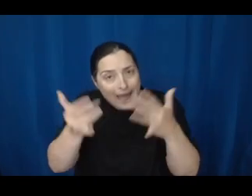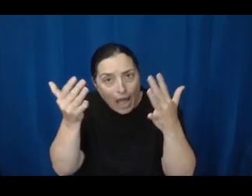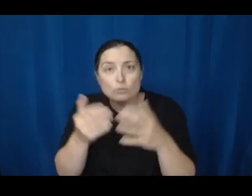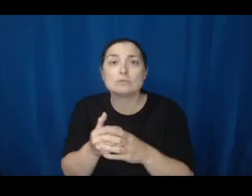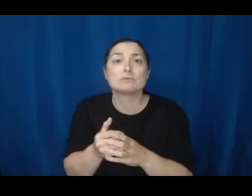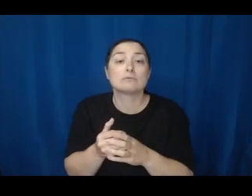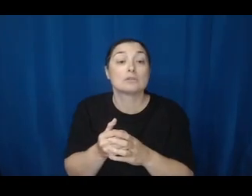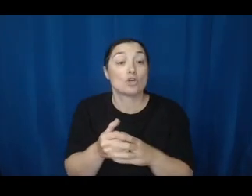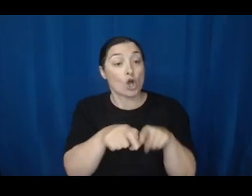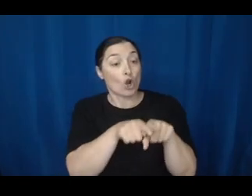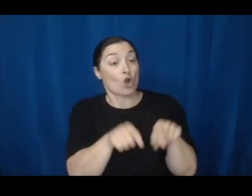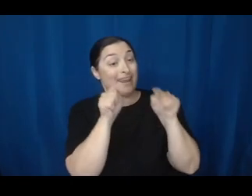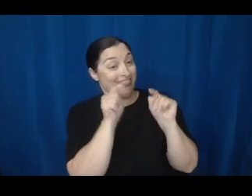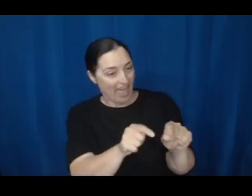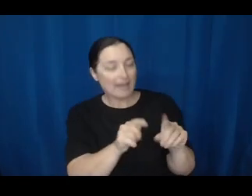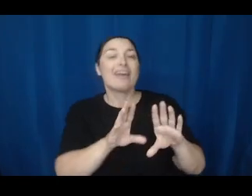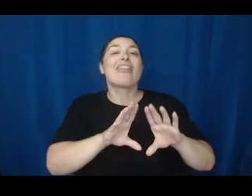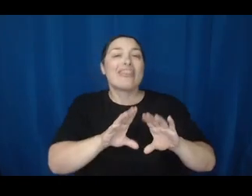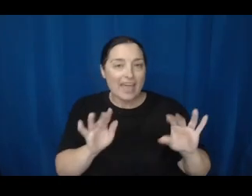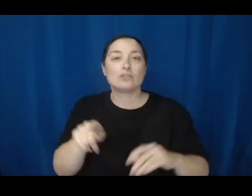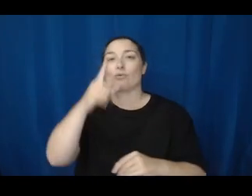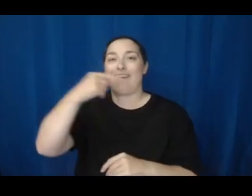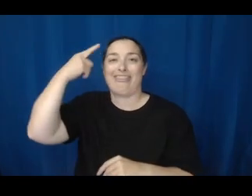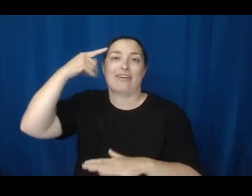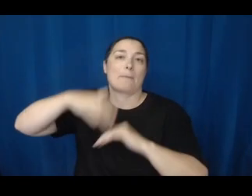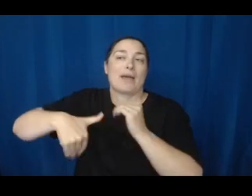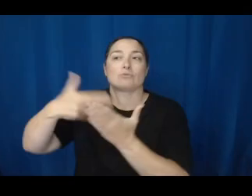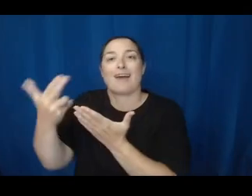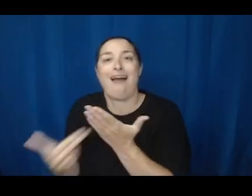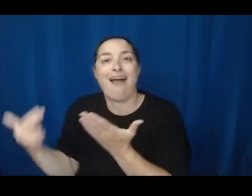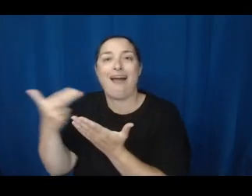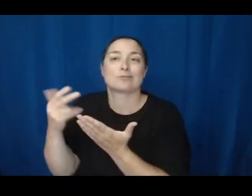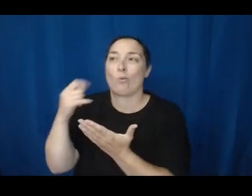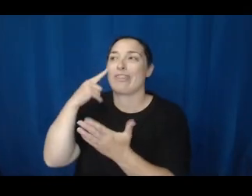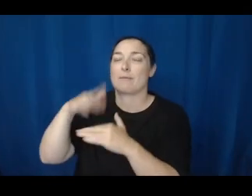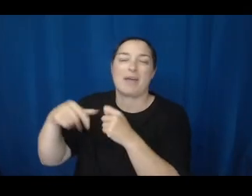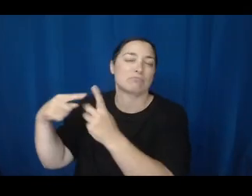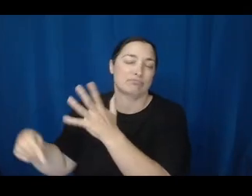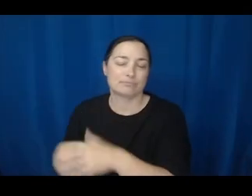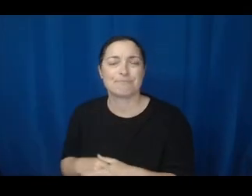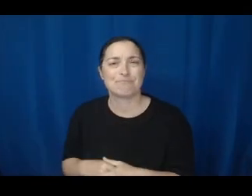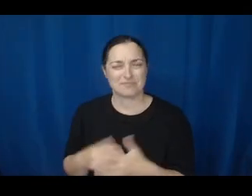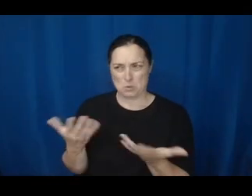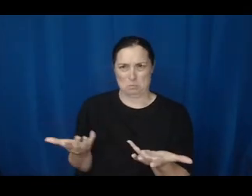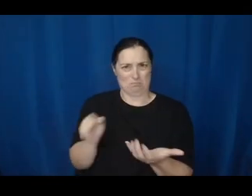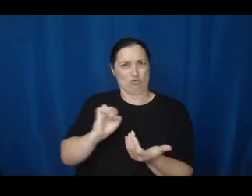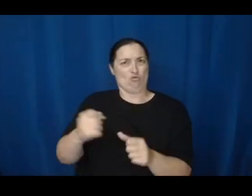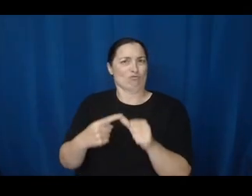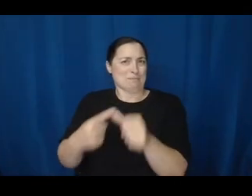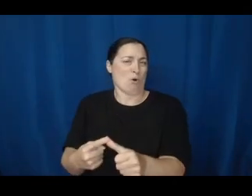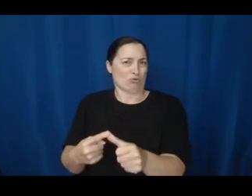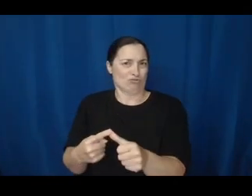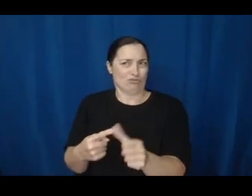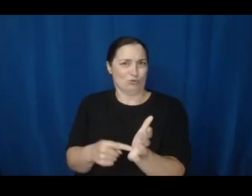things well, then you can think about arts and many other things. But how would you speak about that to